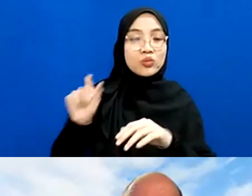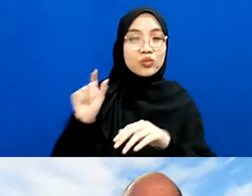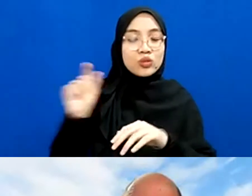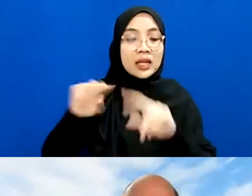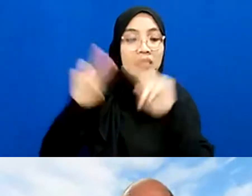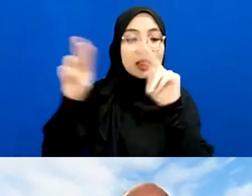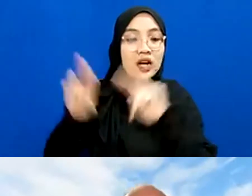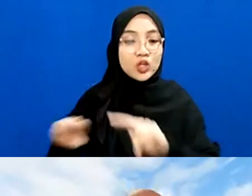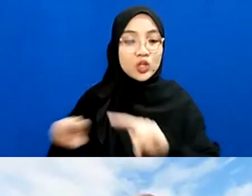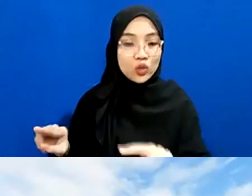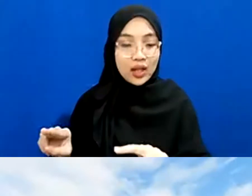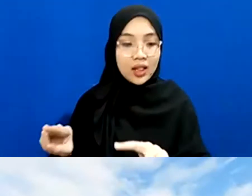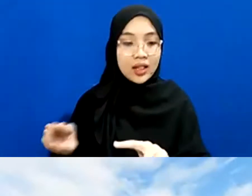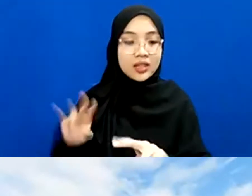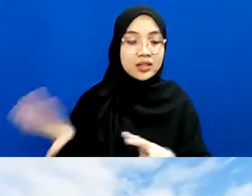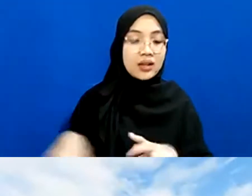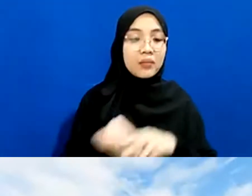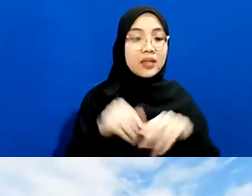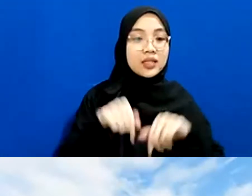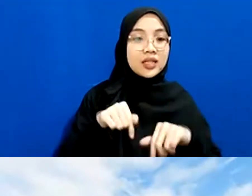I still get used to it.